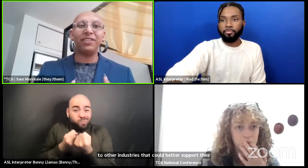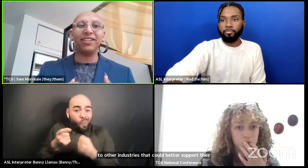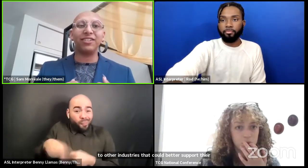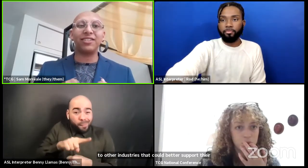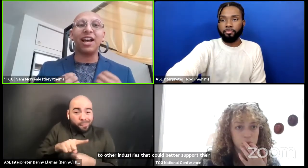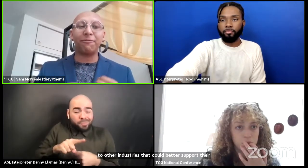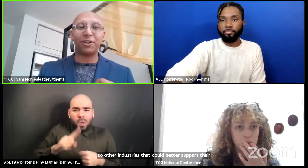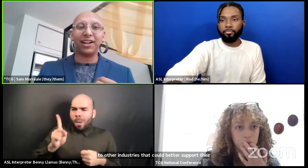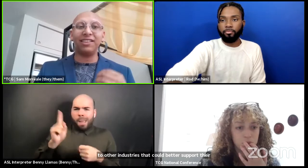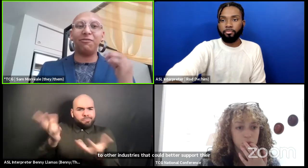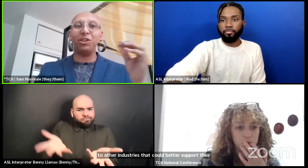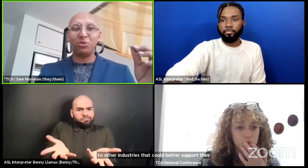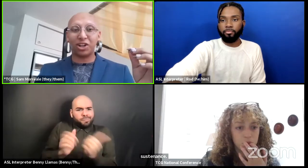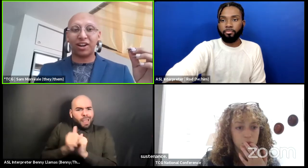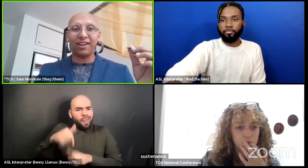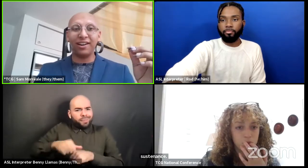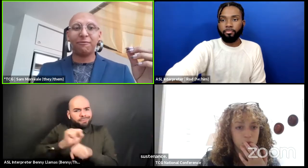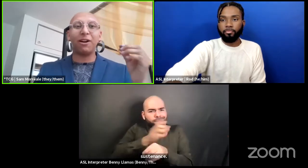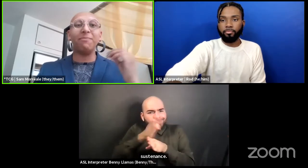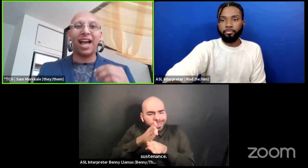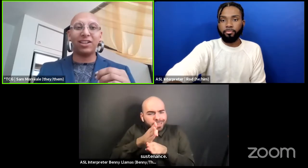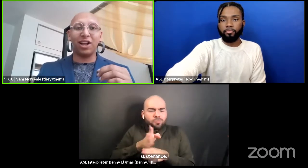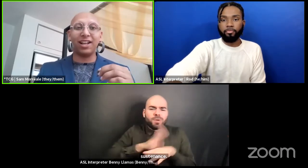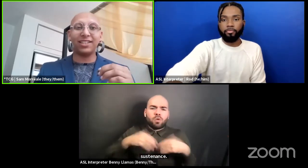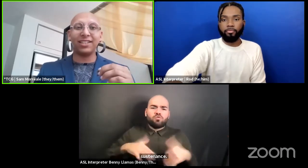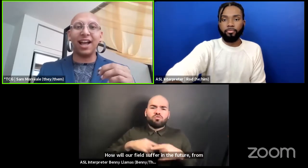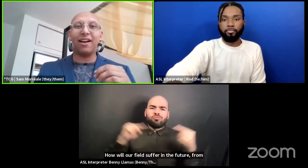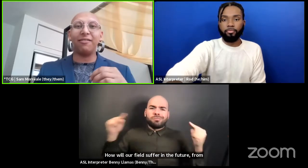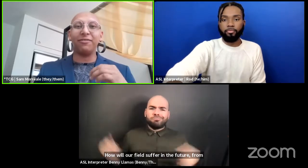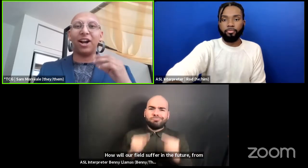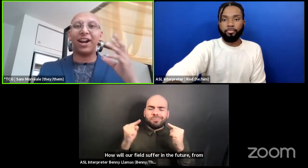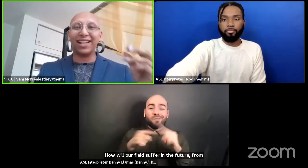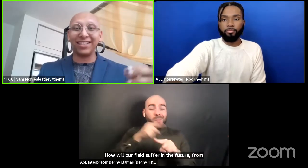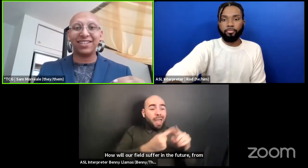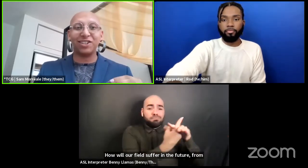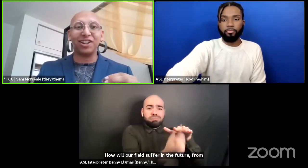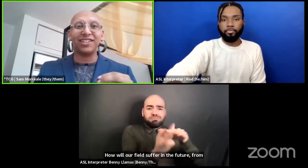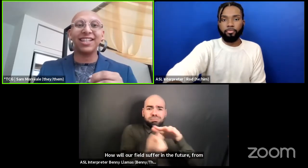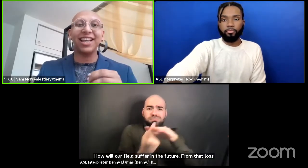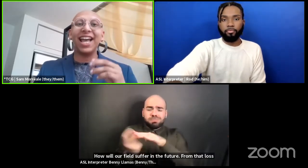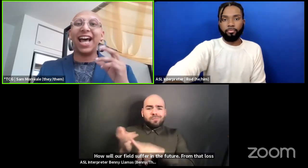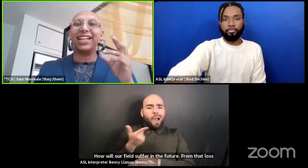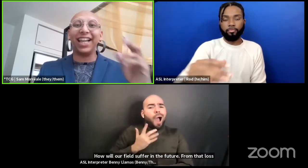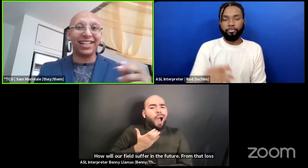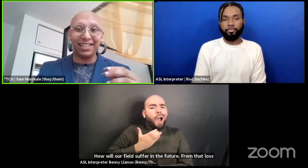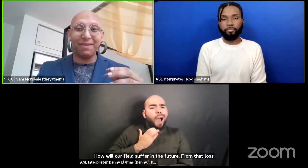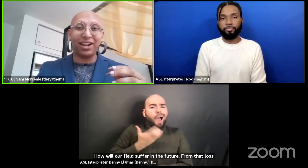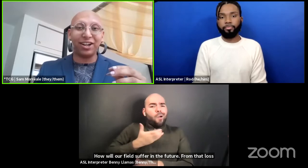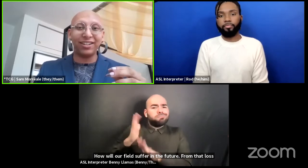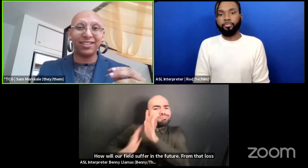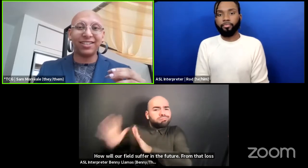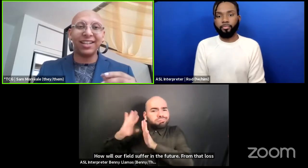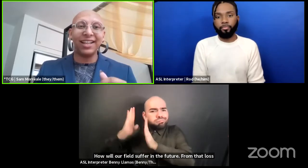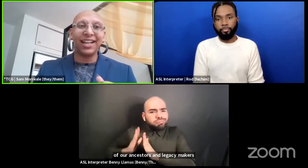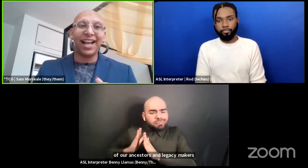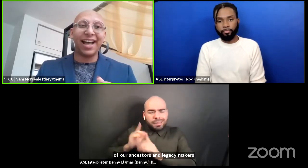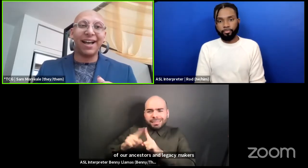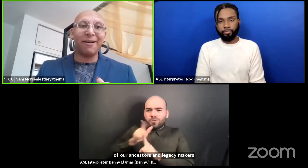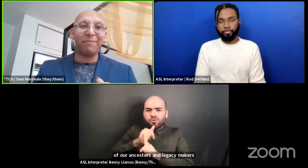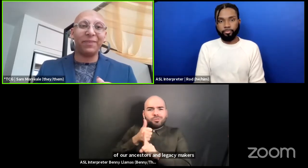will our fields suffer in the future from that loss of our ancestors and legacy